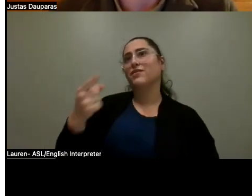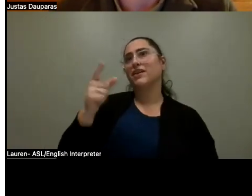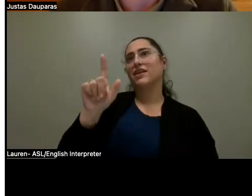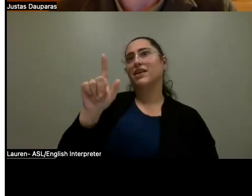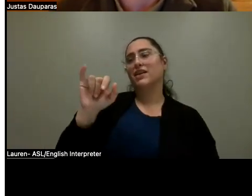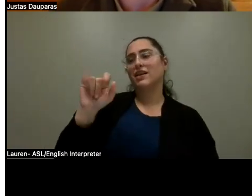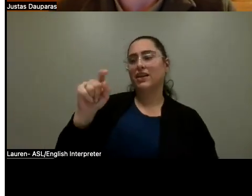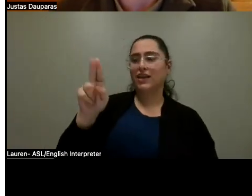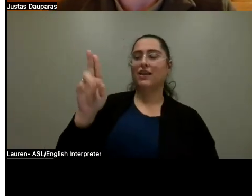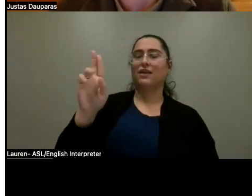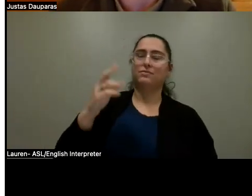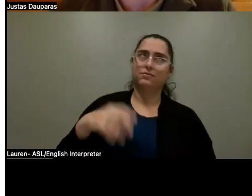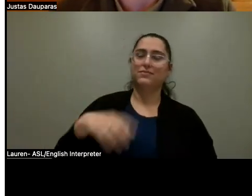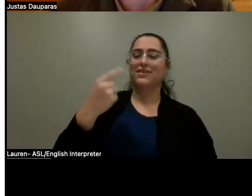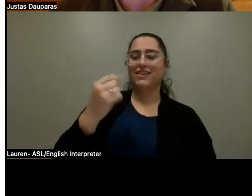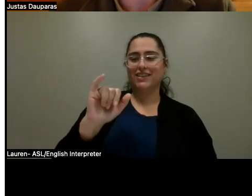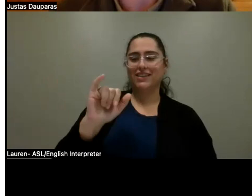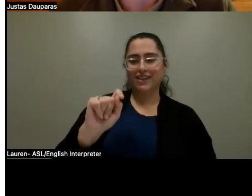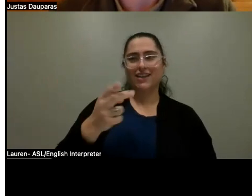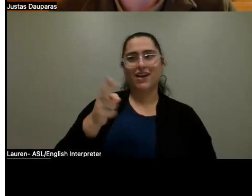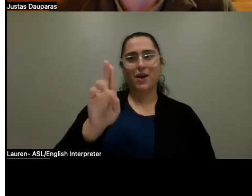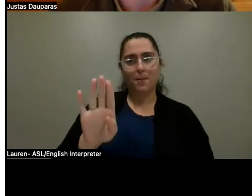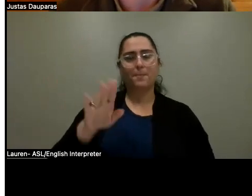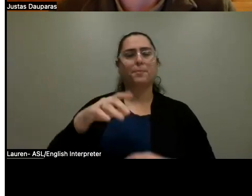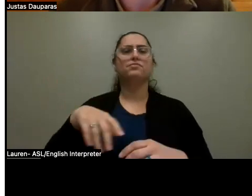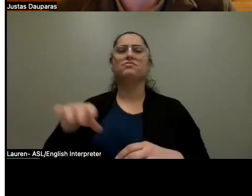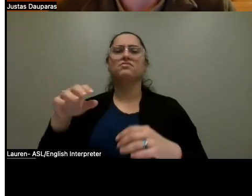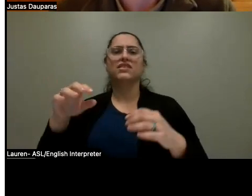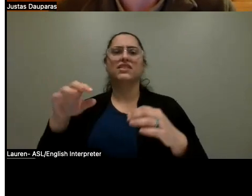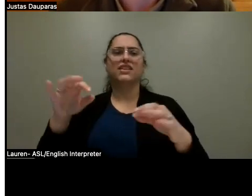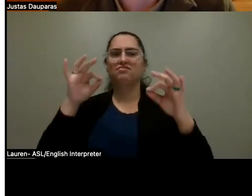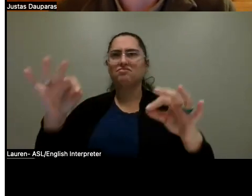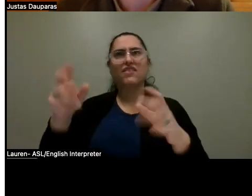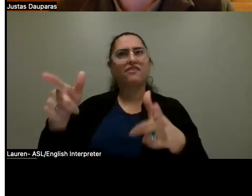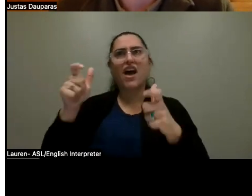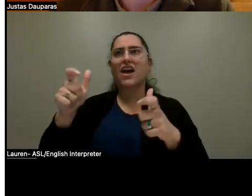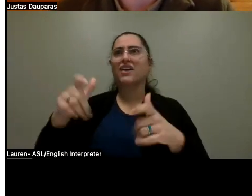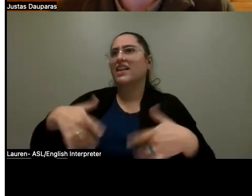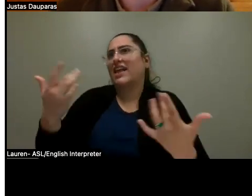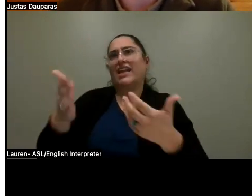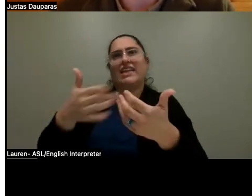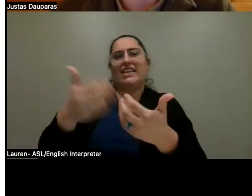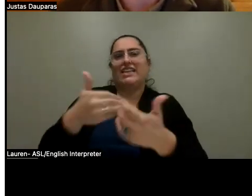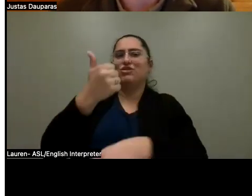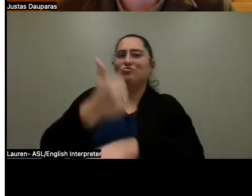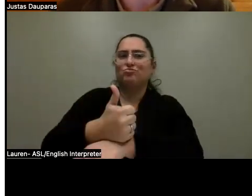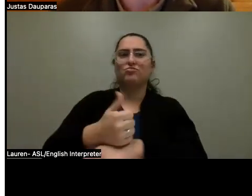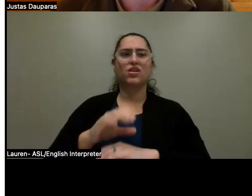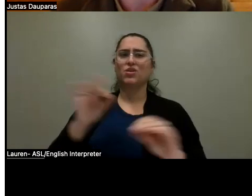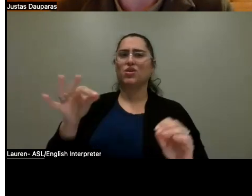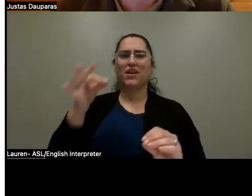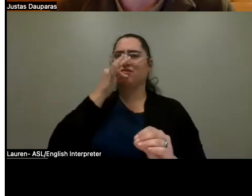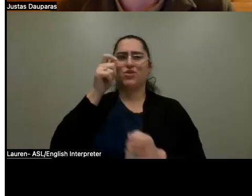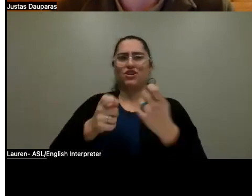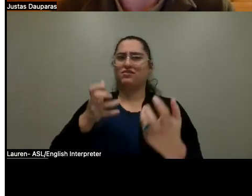There's almost no expert customization compared with Rosetta, except choosing which regions to redesign and picking